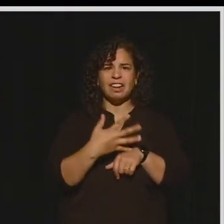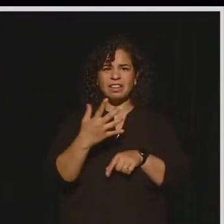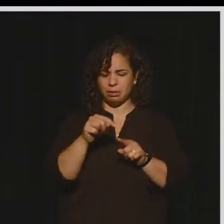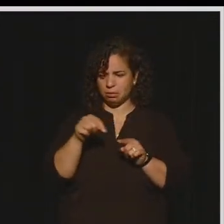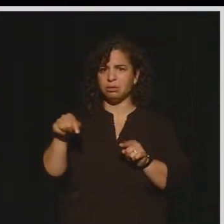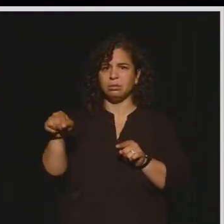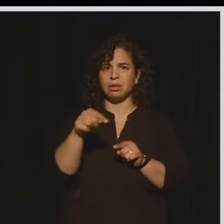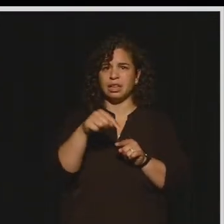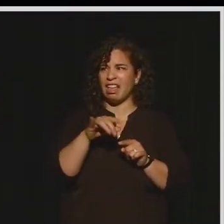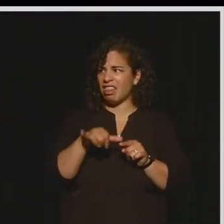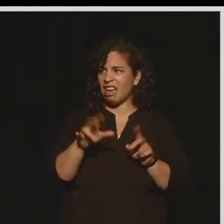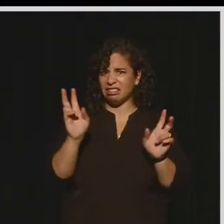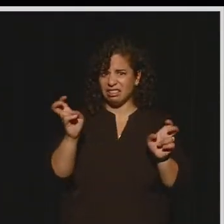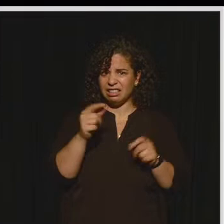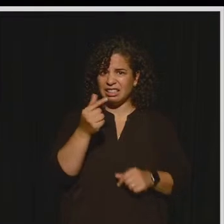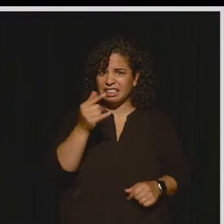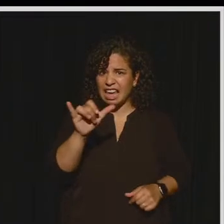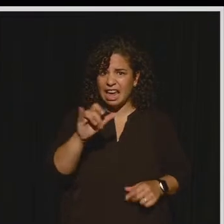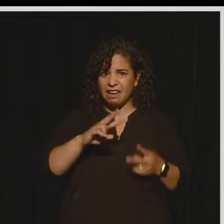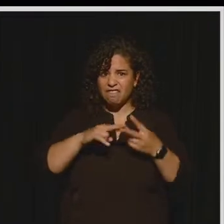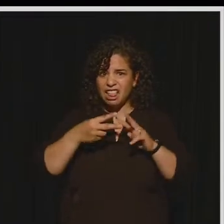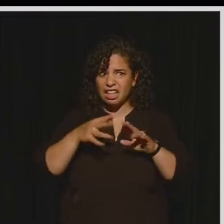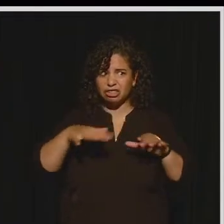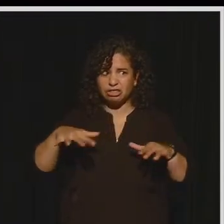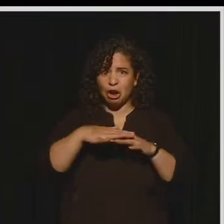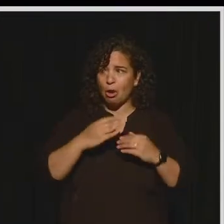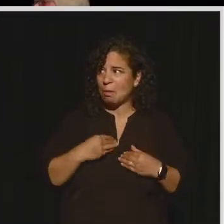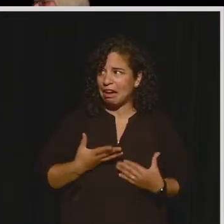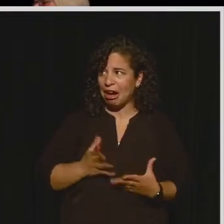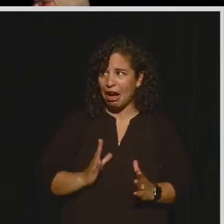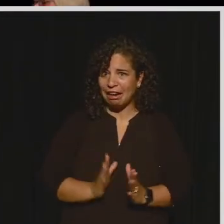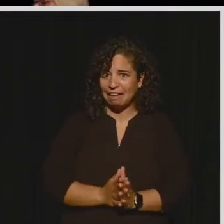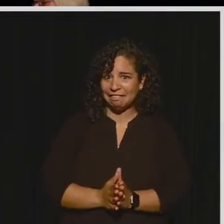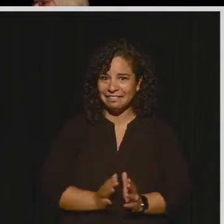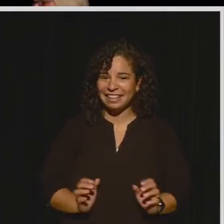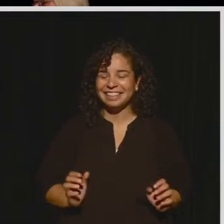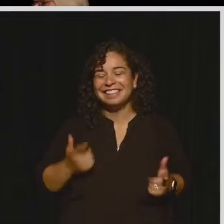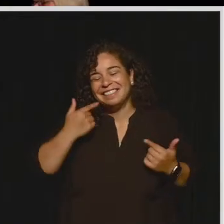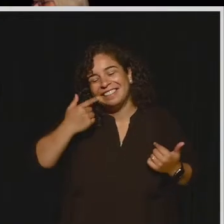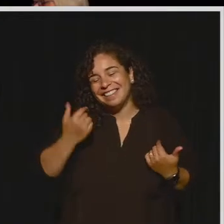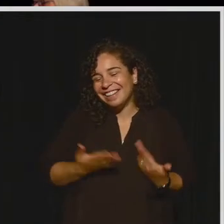is this what Gay Village is? Oh my God. And then,